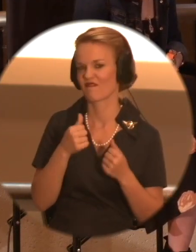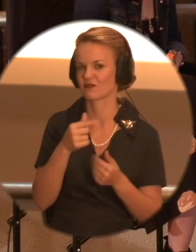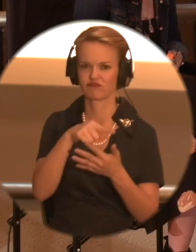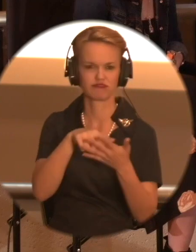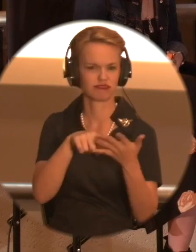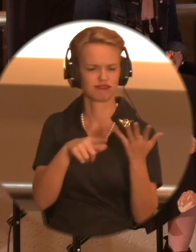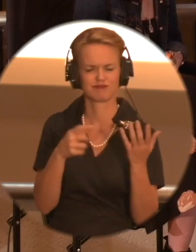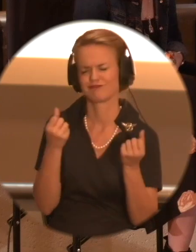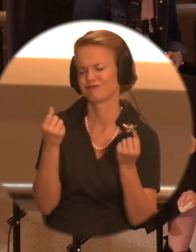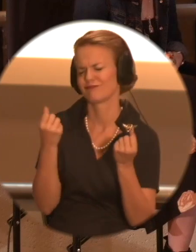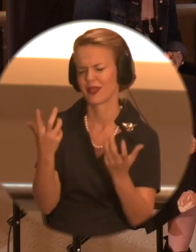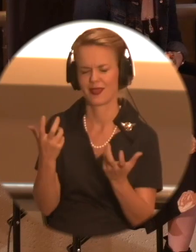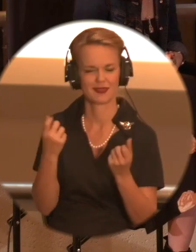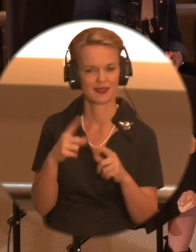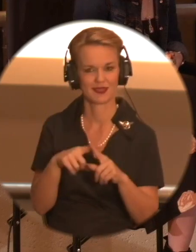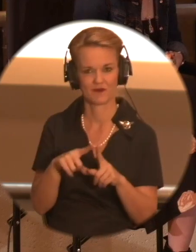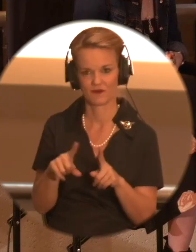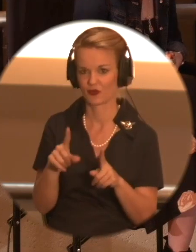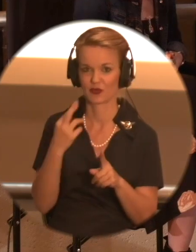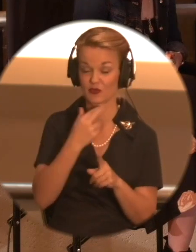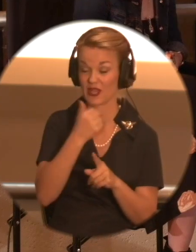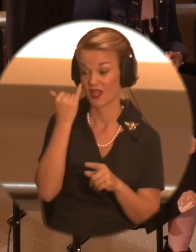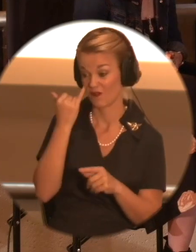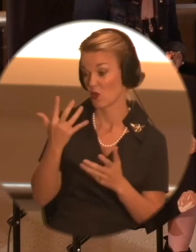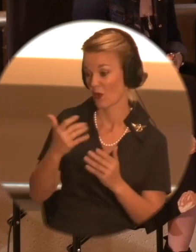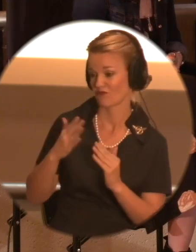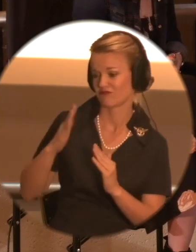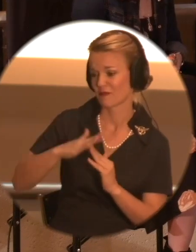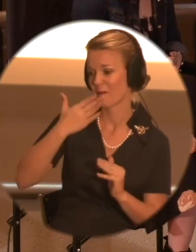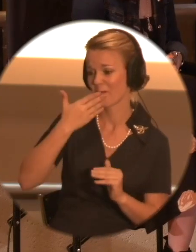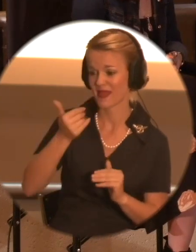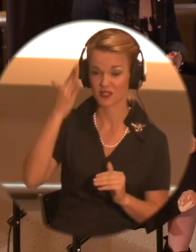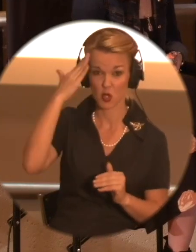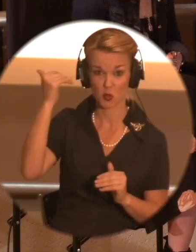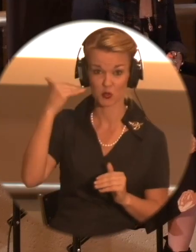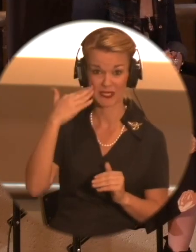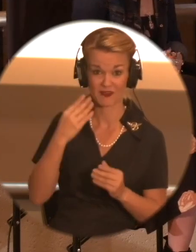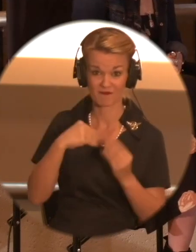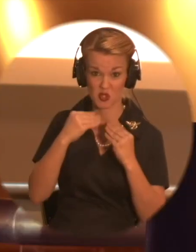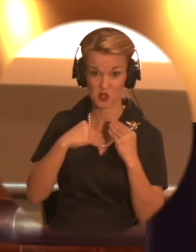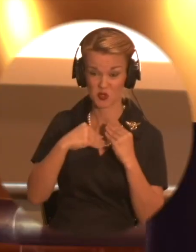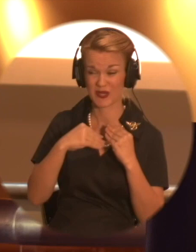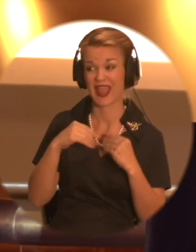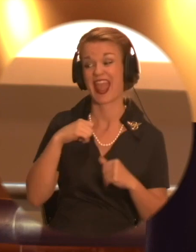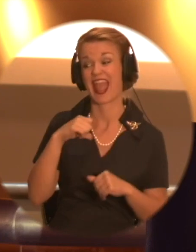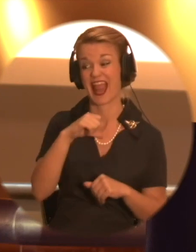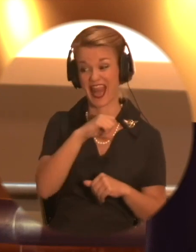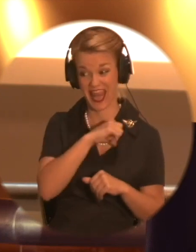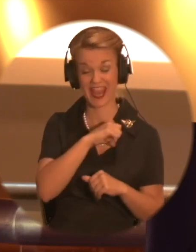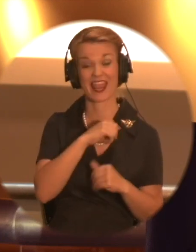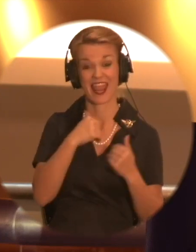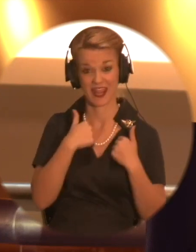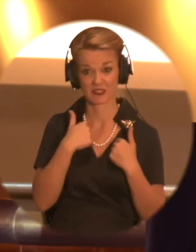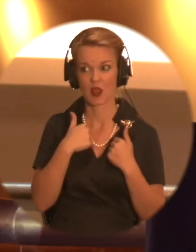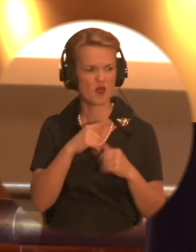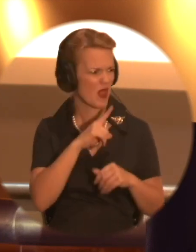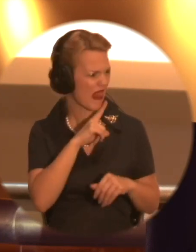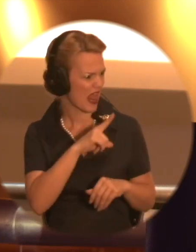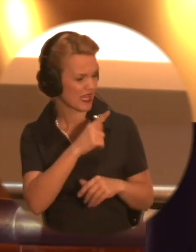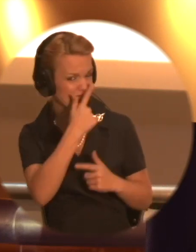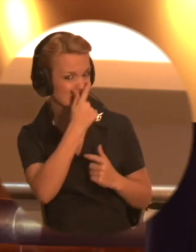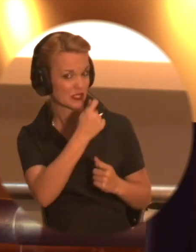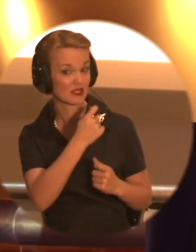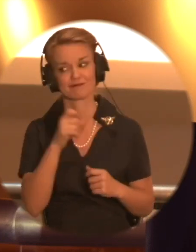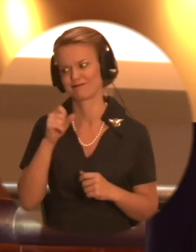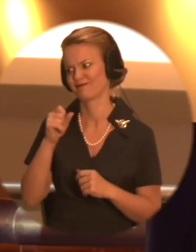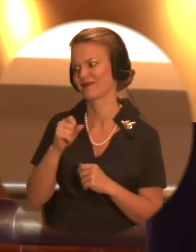if you want the finest Korean cuisines, Atlanta is surprisingly your town. We have the largest community outside of South